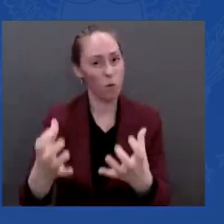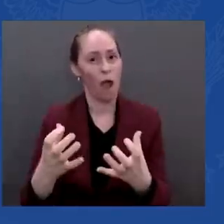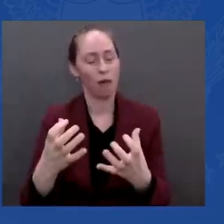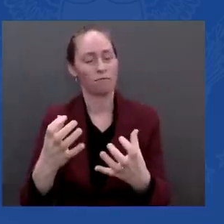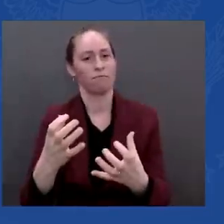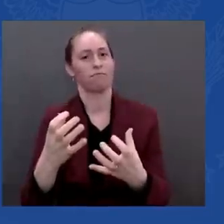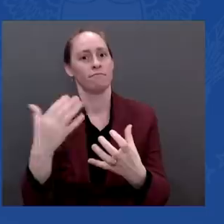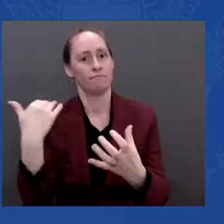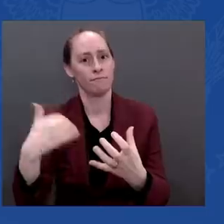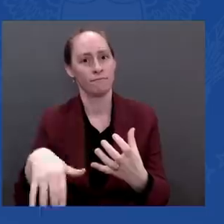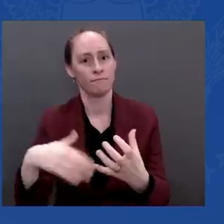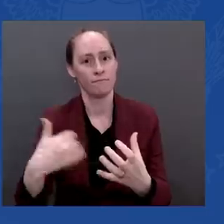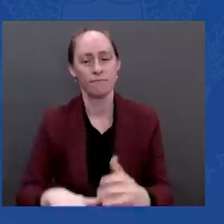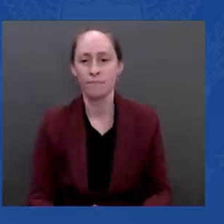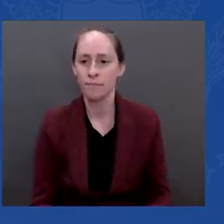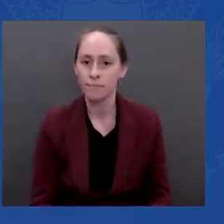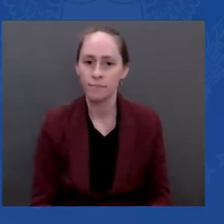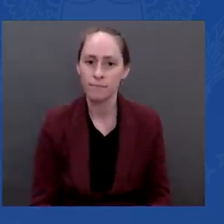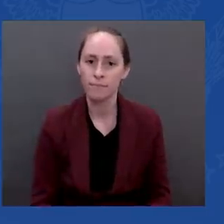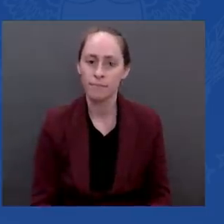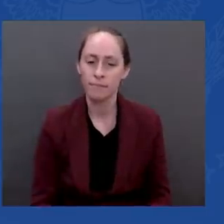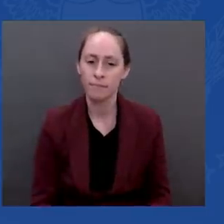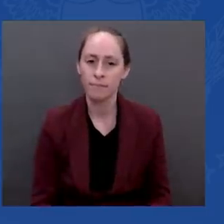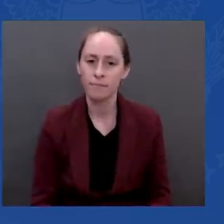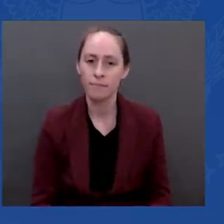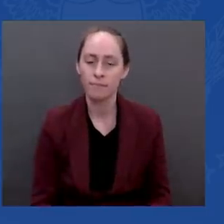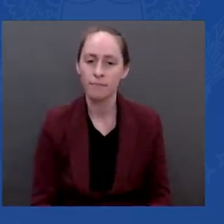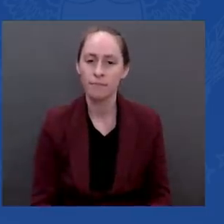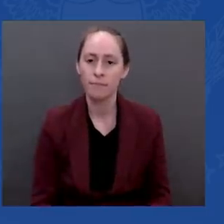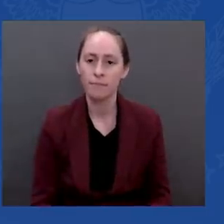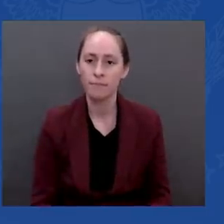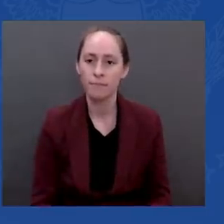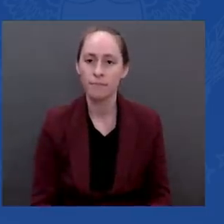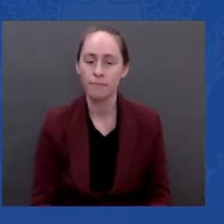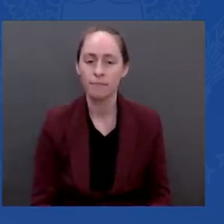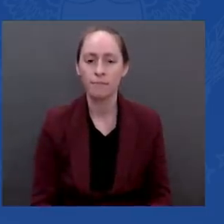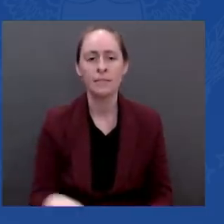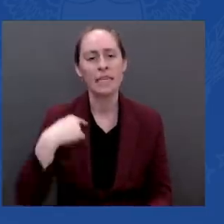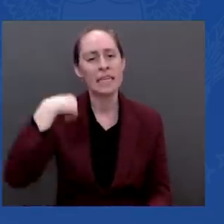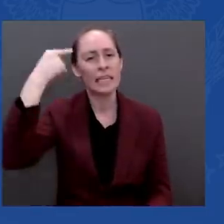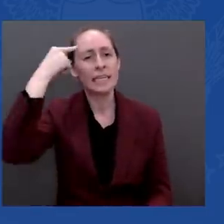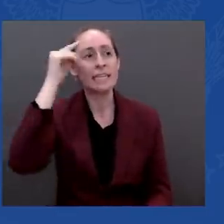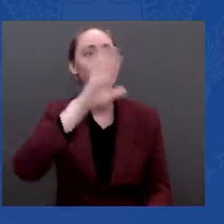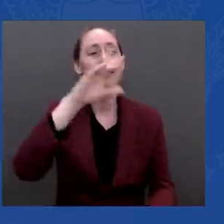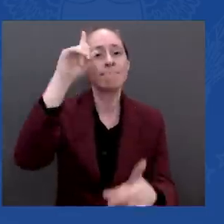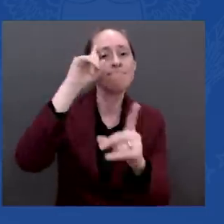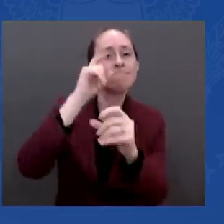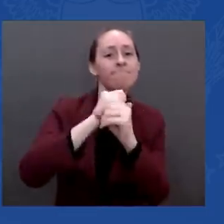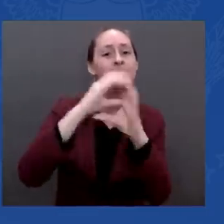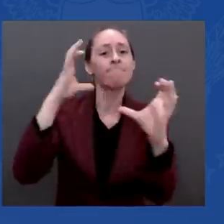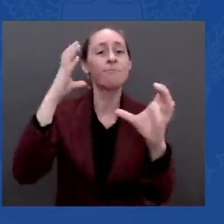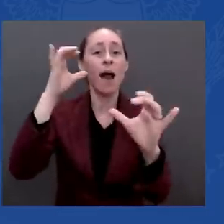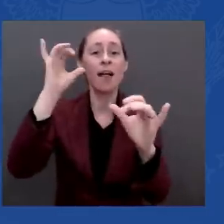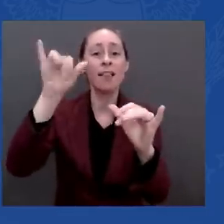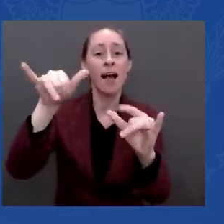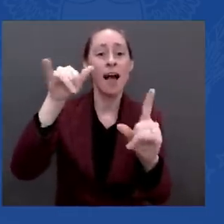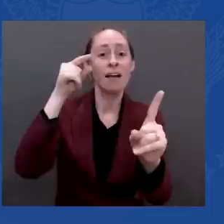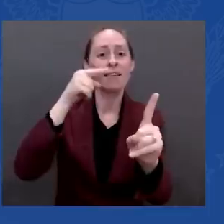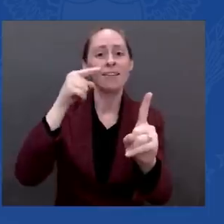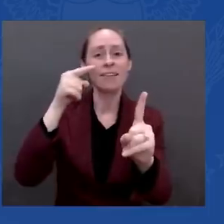are completely contrary to the place where the rest of the world has arrived. The